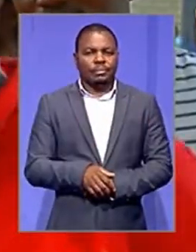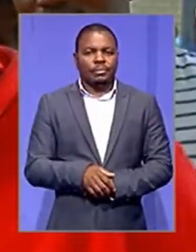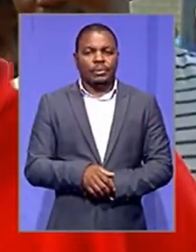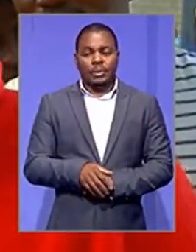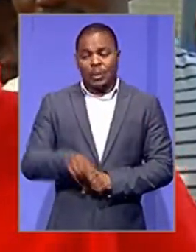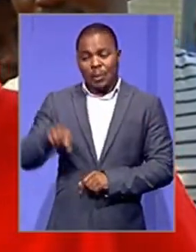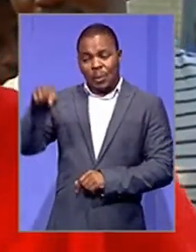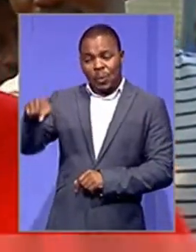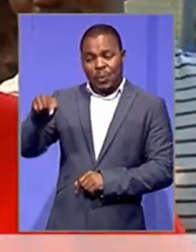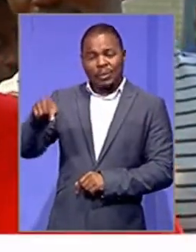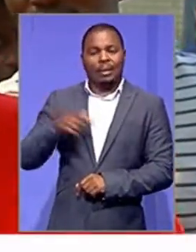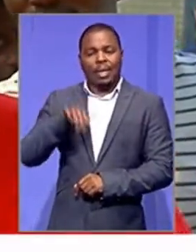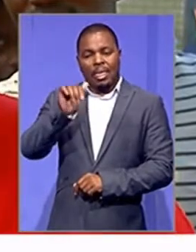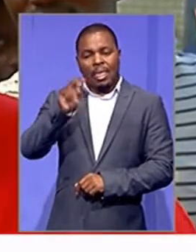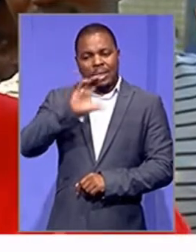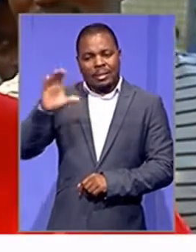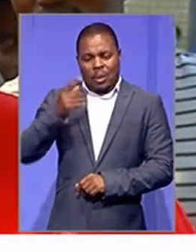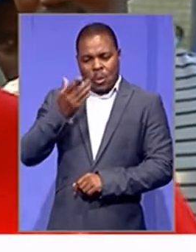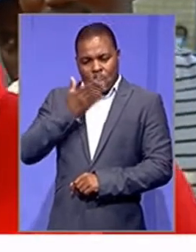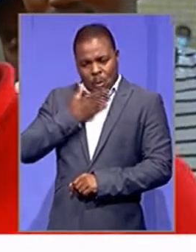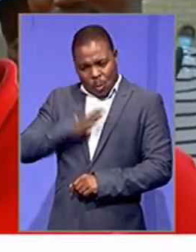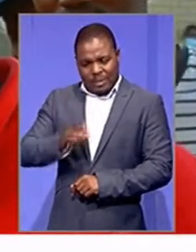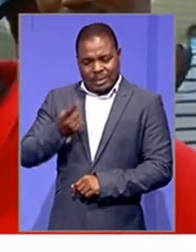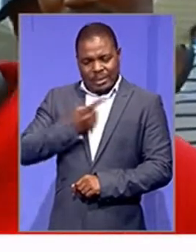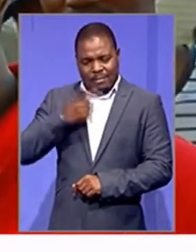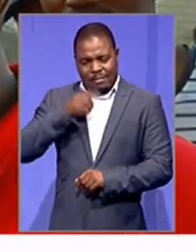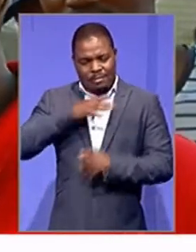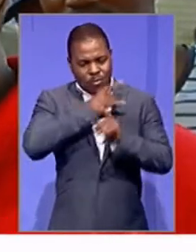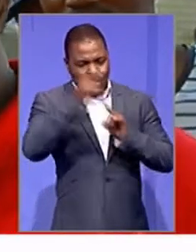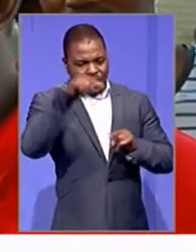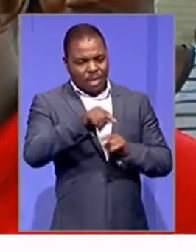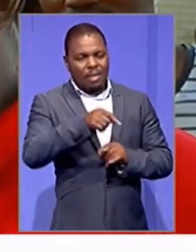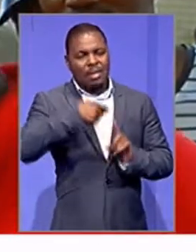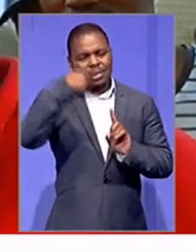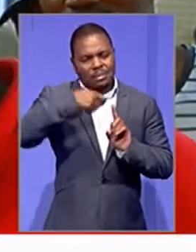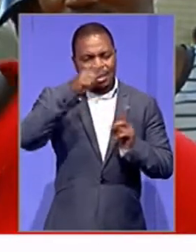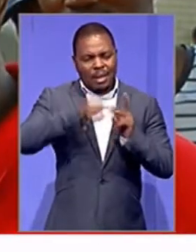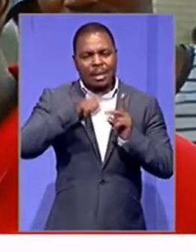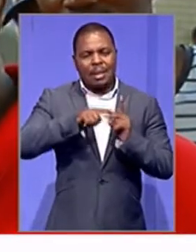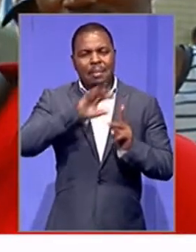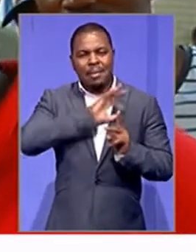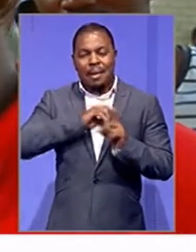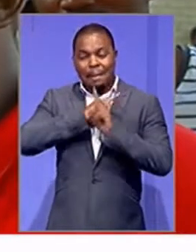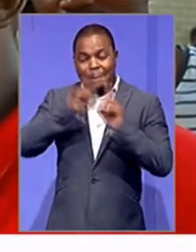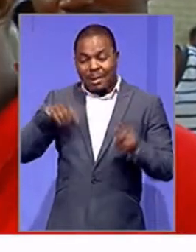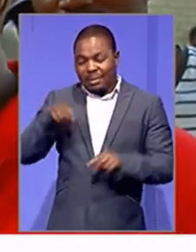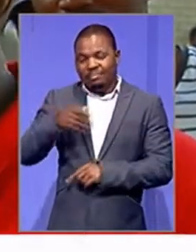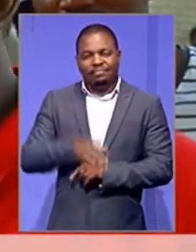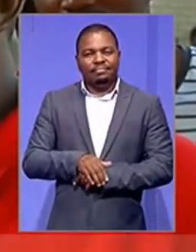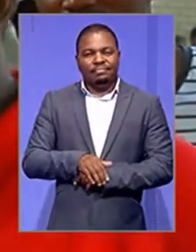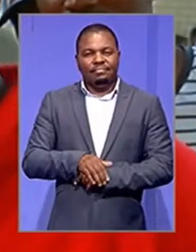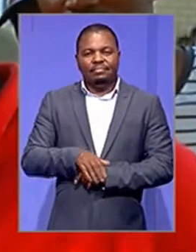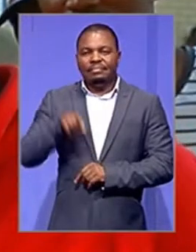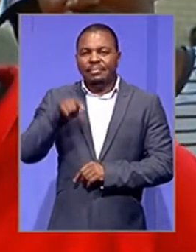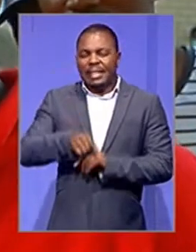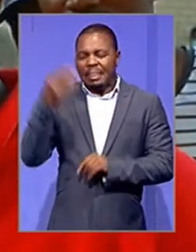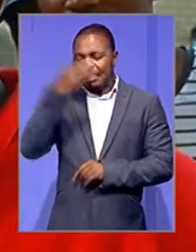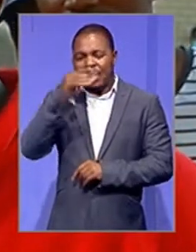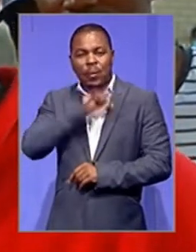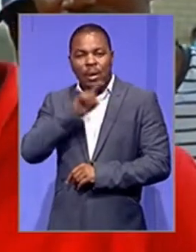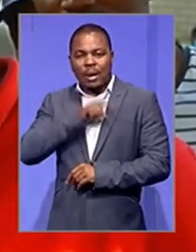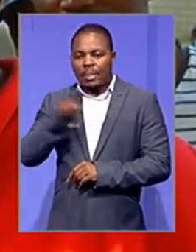nyaka bona e ba speakera go ba mayor jalo botlaela ba bona a ba sa tshepa bile ba sa tshepa